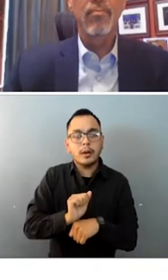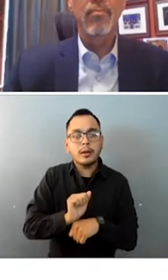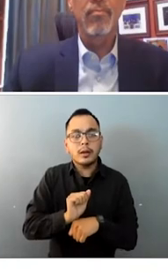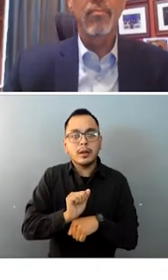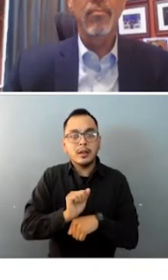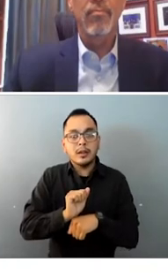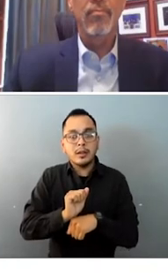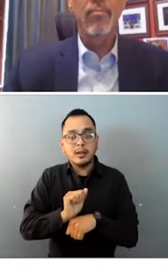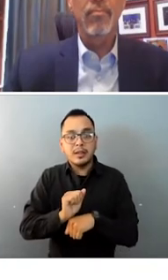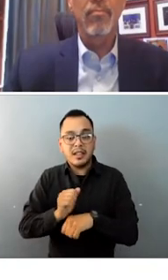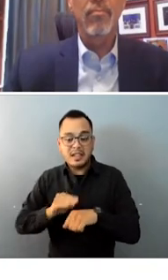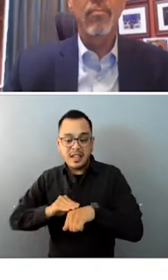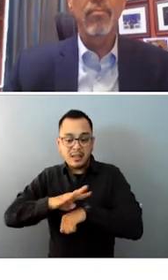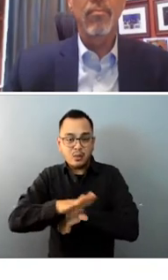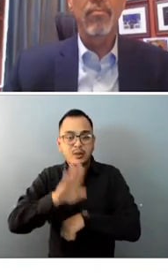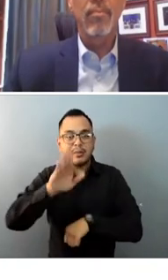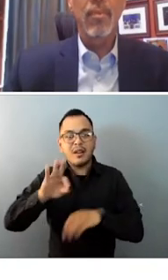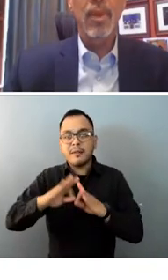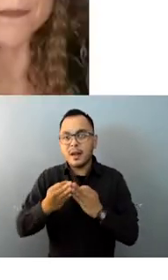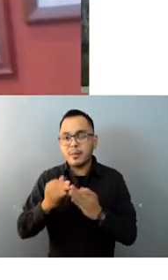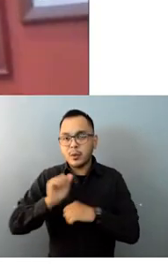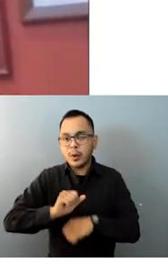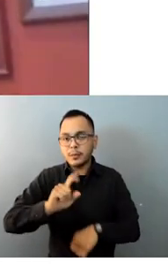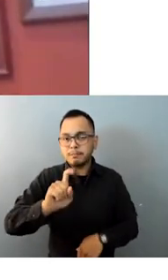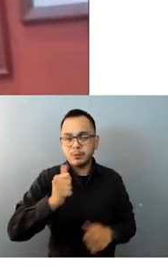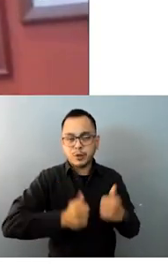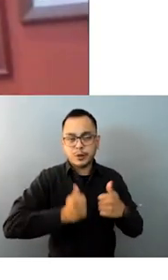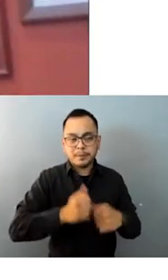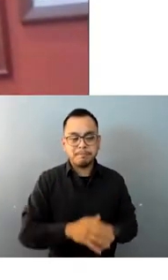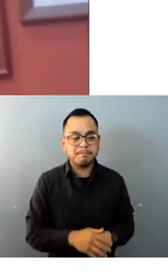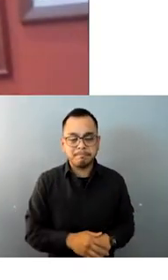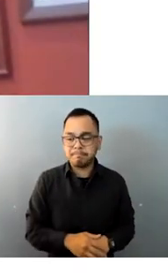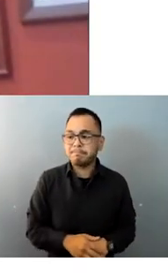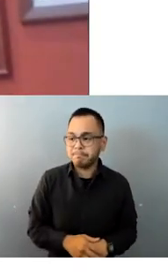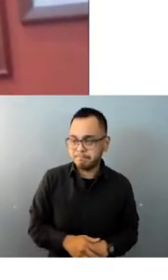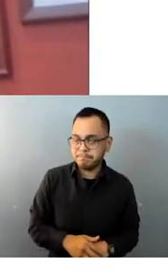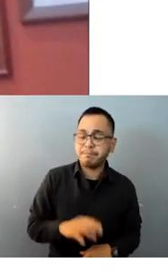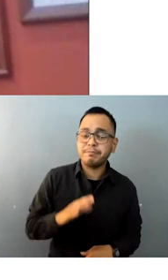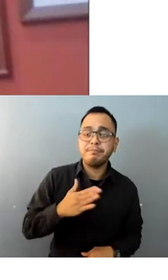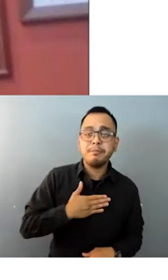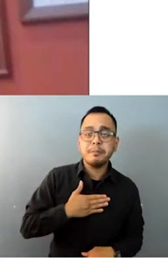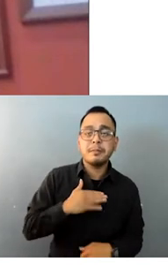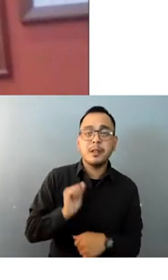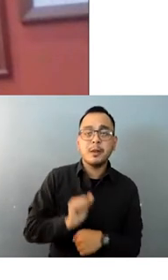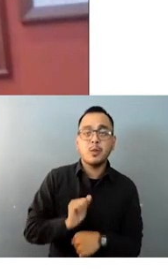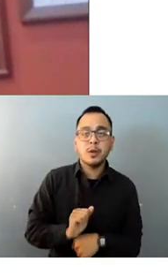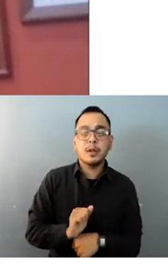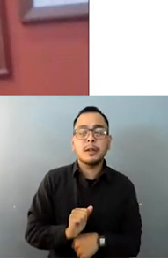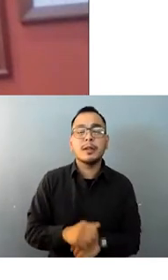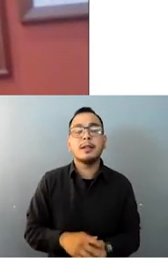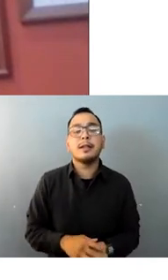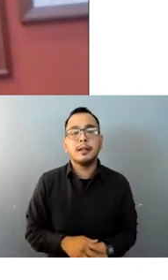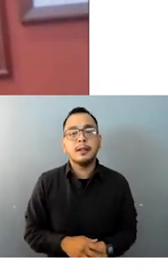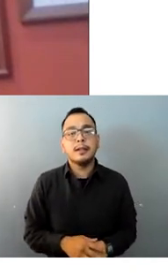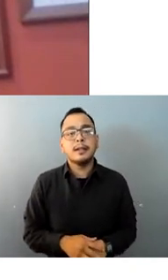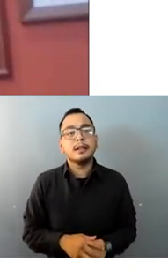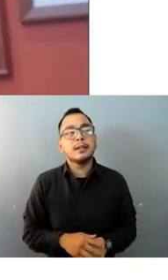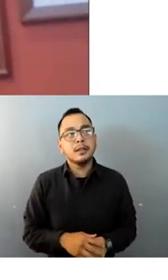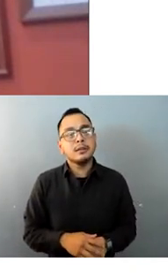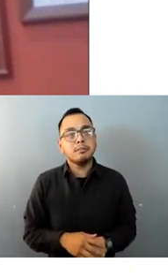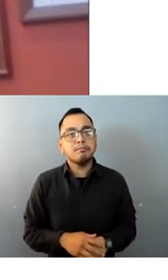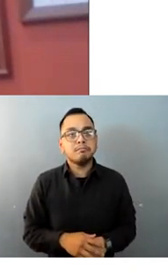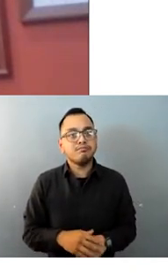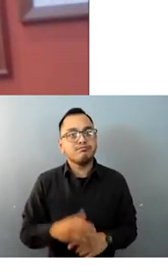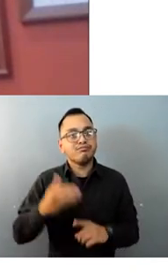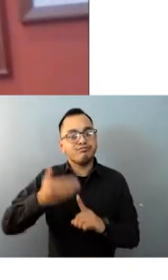is spoken to by the family work? Well, the work actually goes